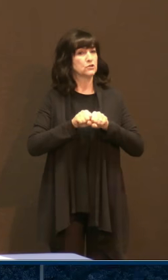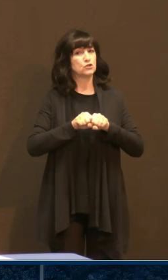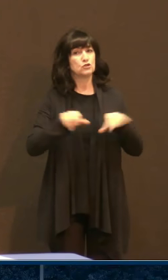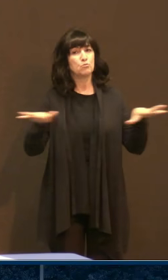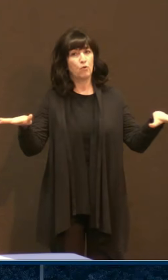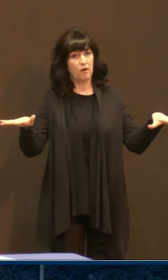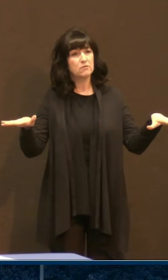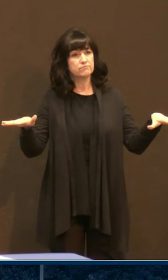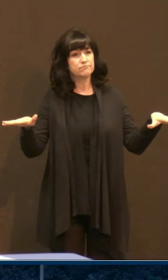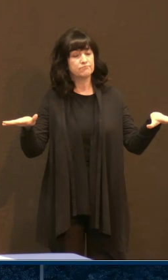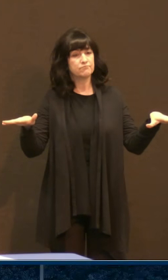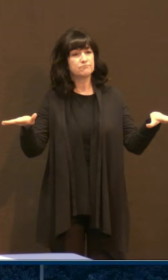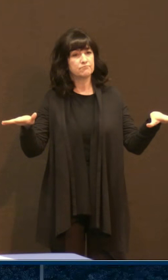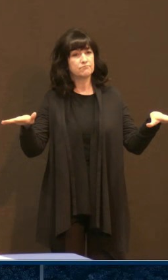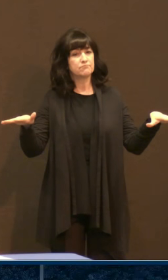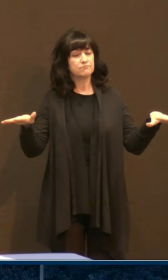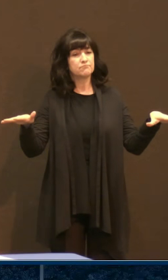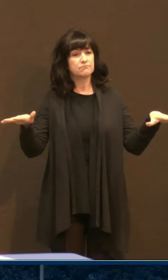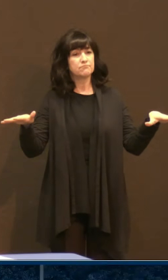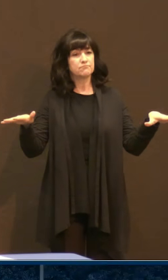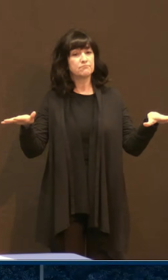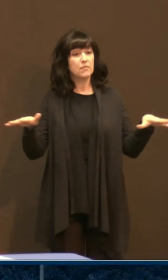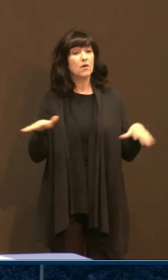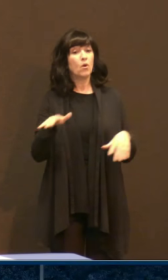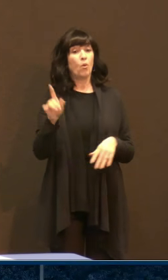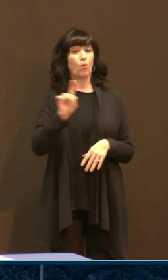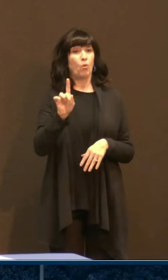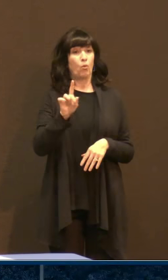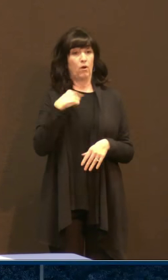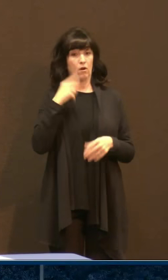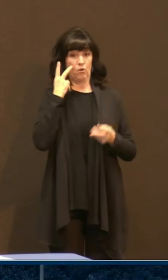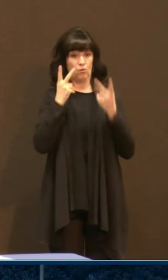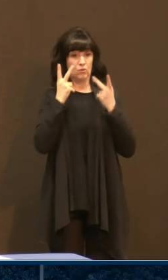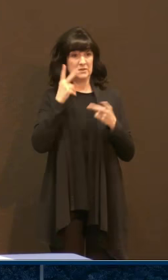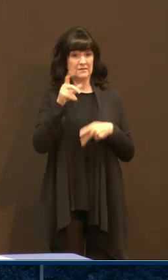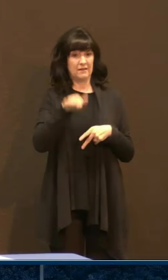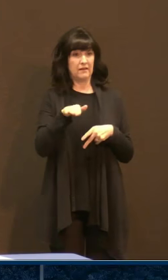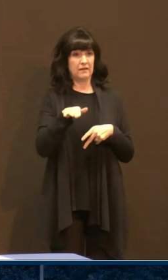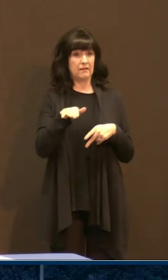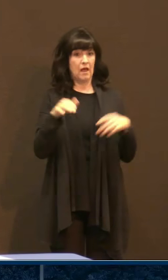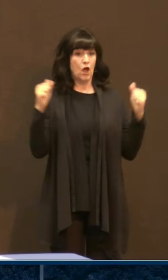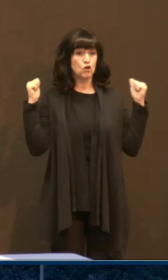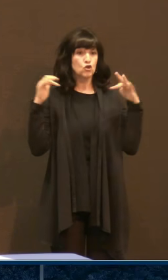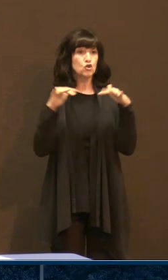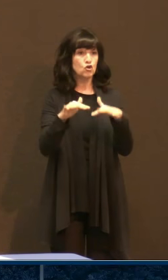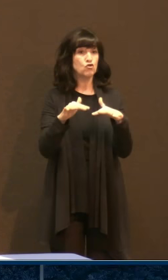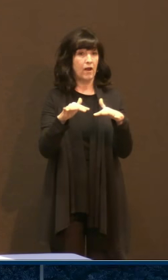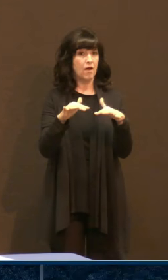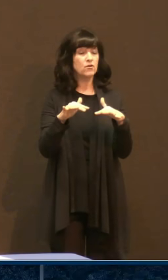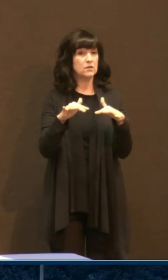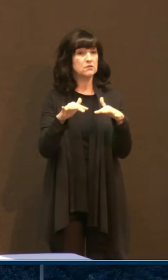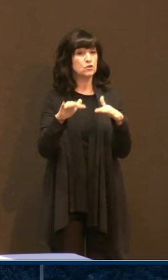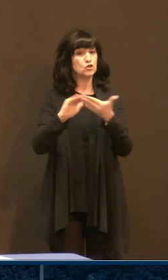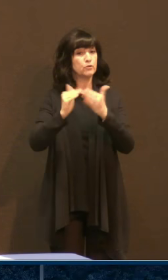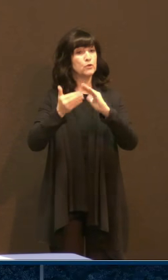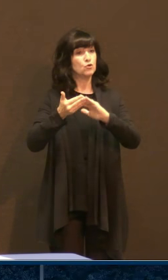spread within crowded communities in Sussex County that we're responding